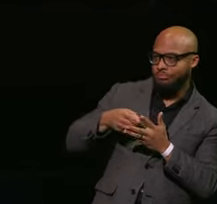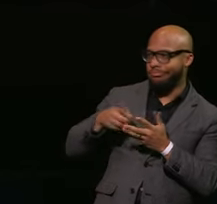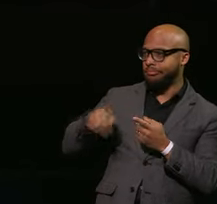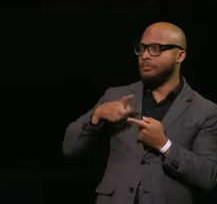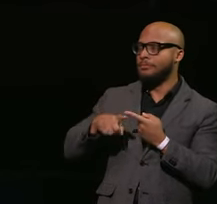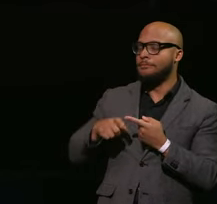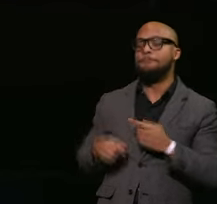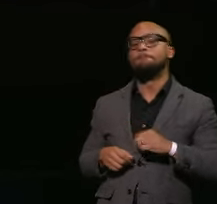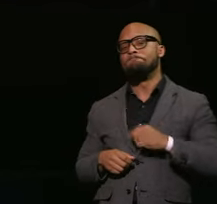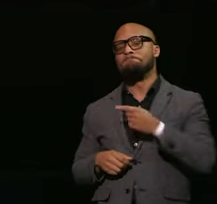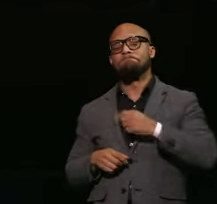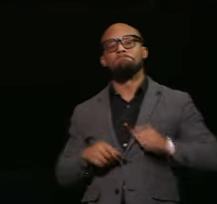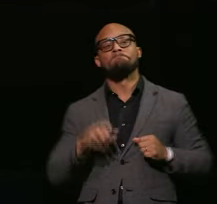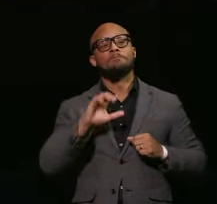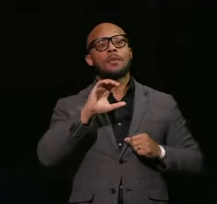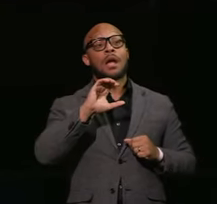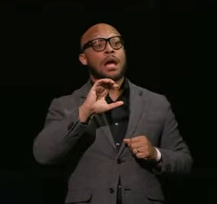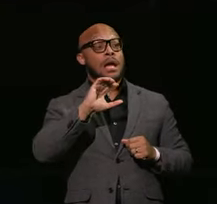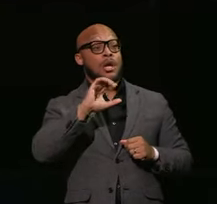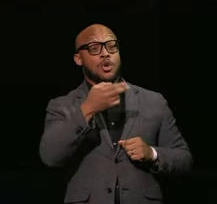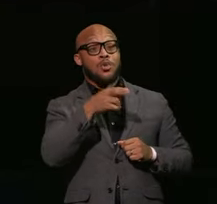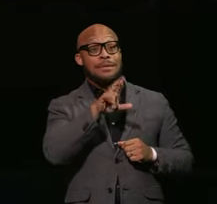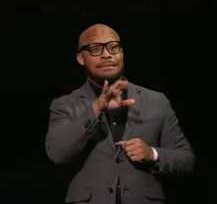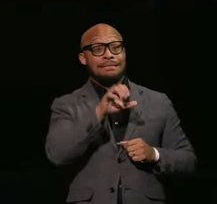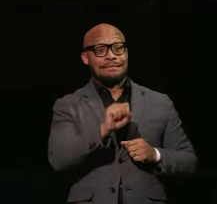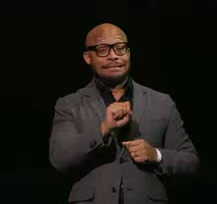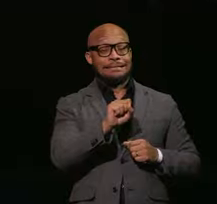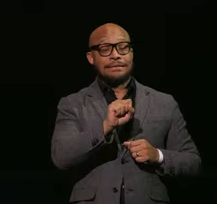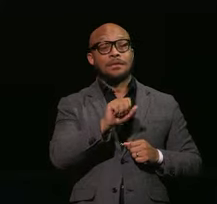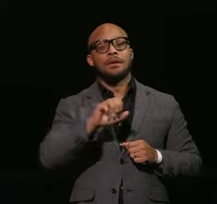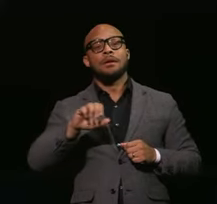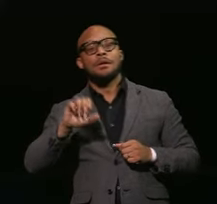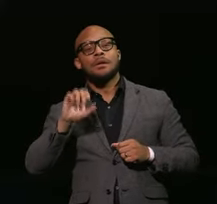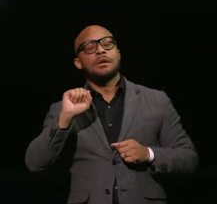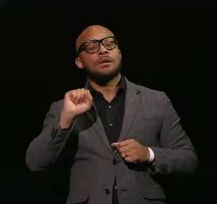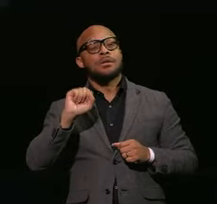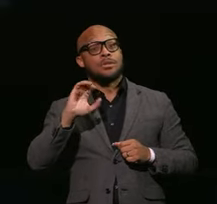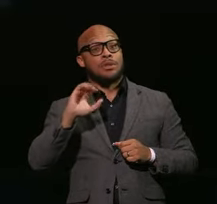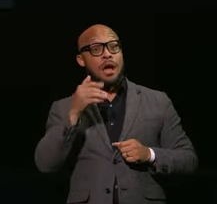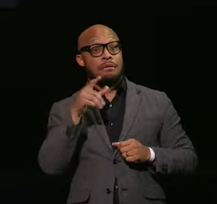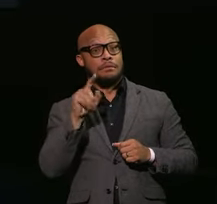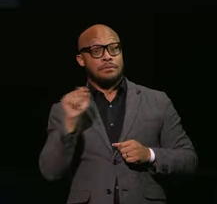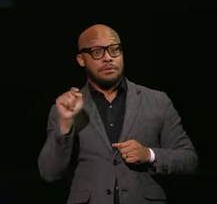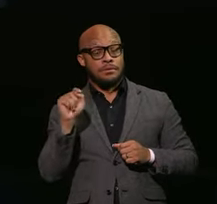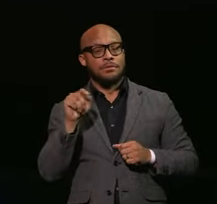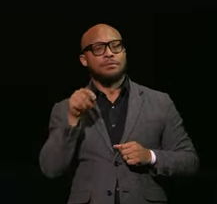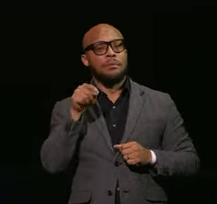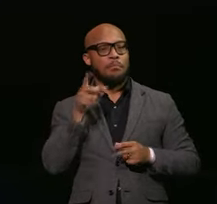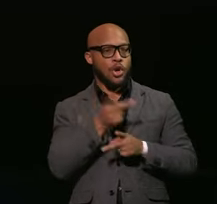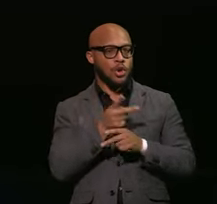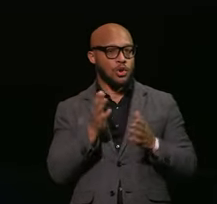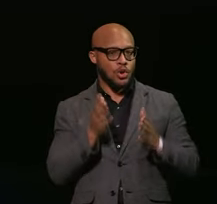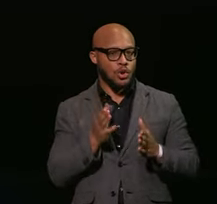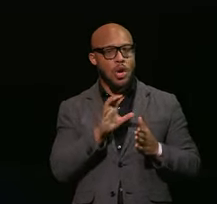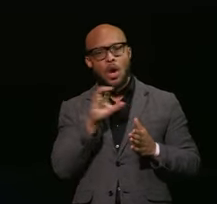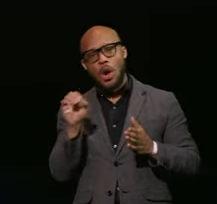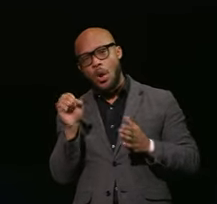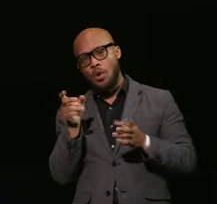the producer and co-director of the film, approached me, I think it must be 3.5 years ago